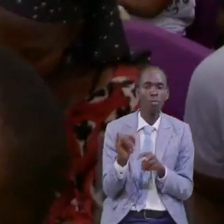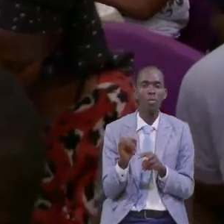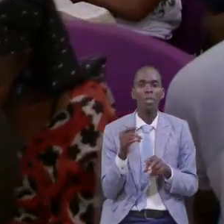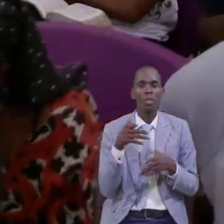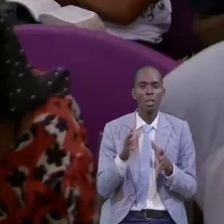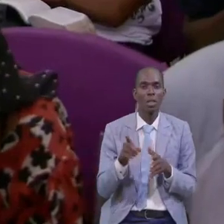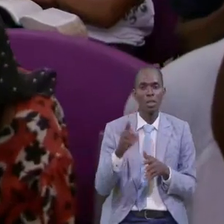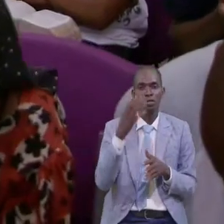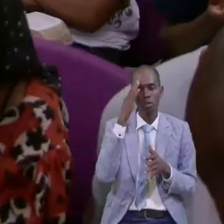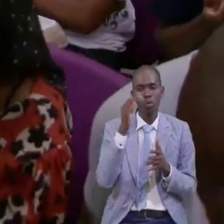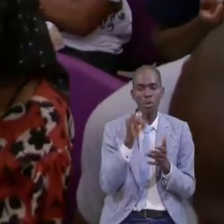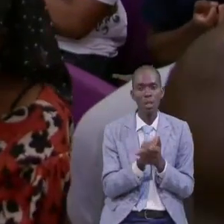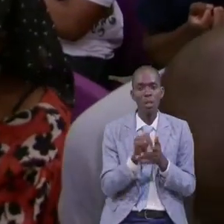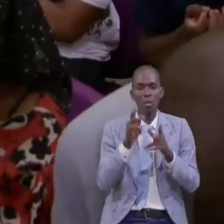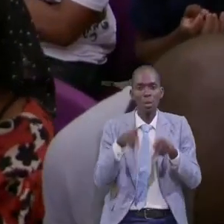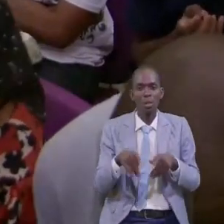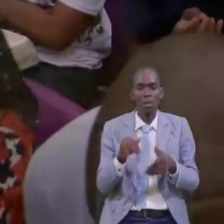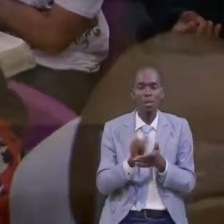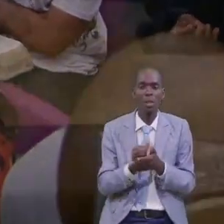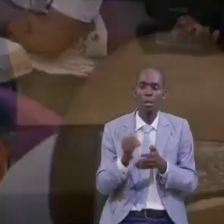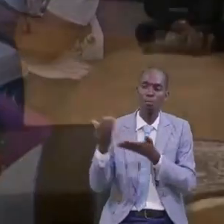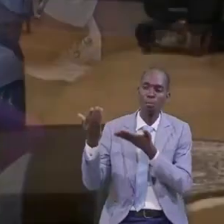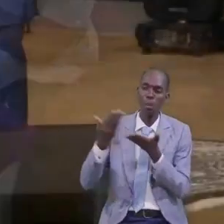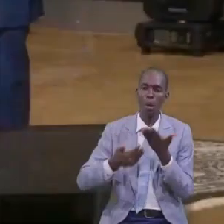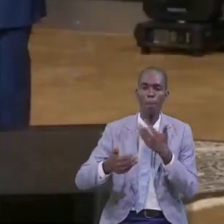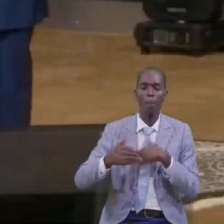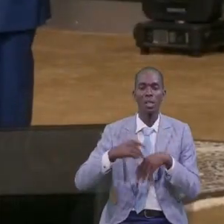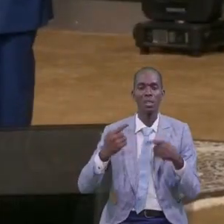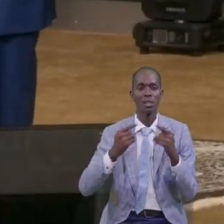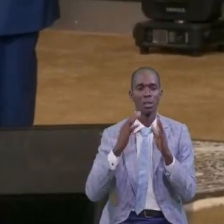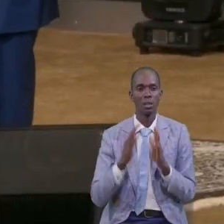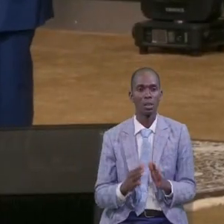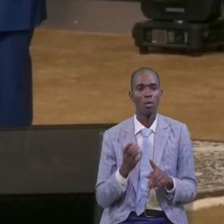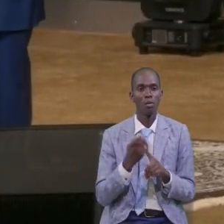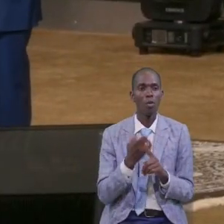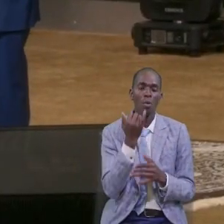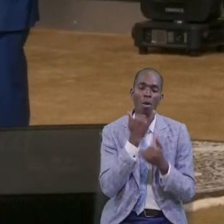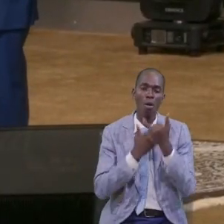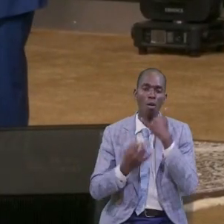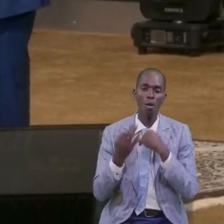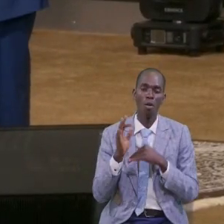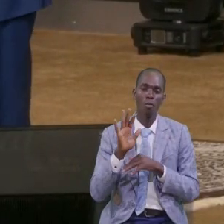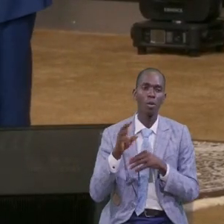which converteth the sinner from the error of his